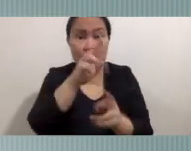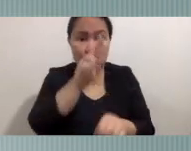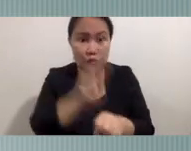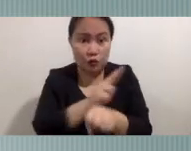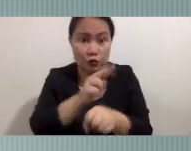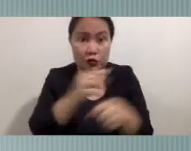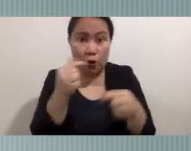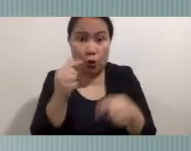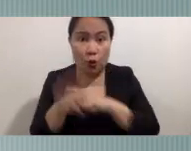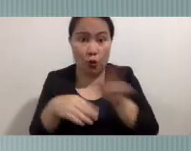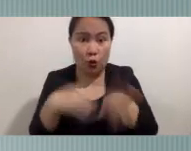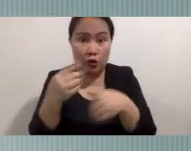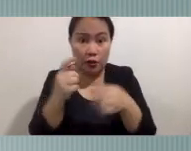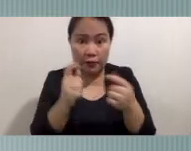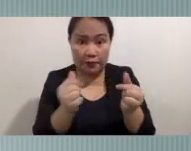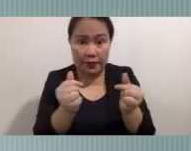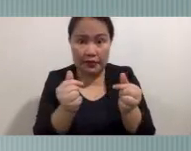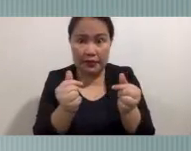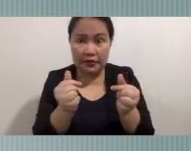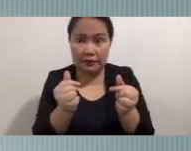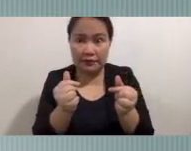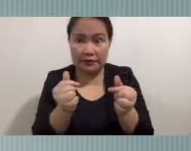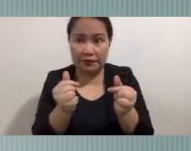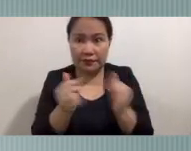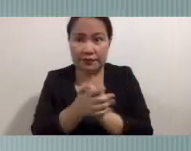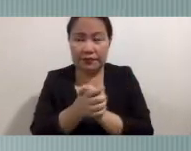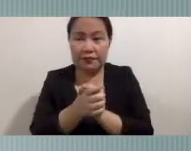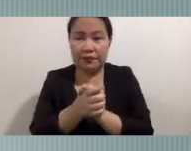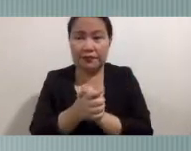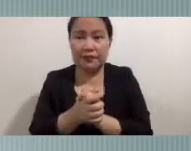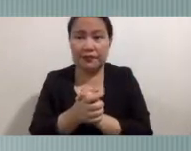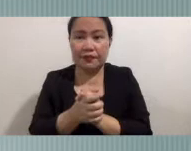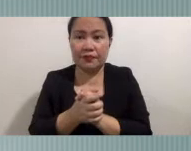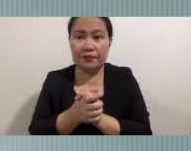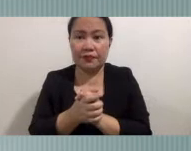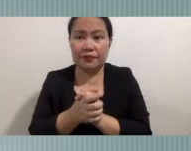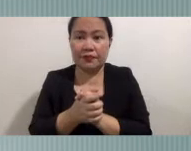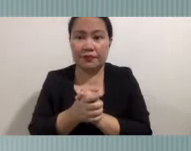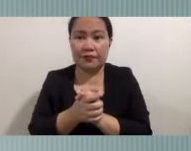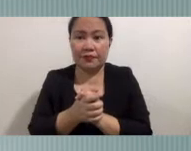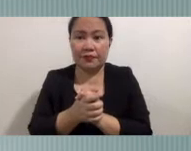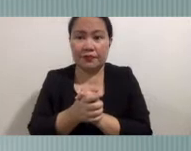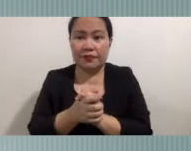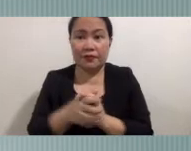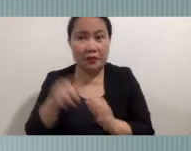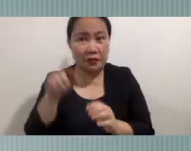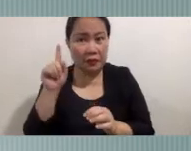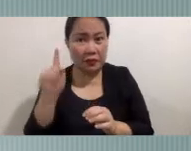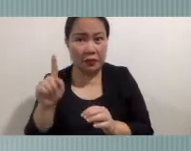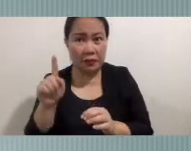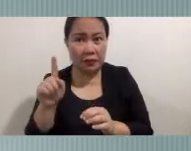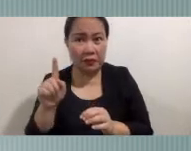1 and 3. Now, since 1 and 3 is equal to 4 na